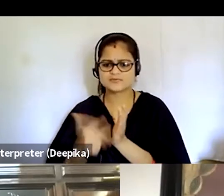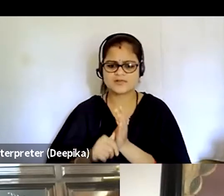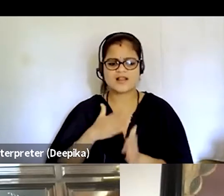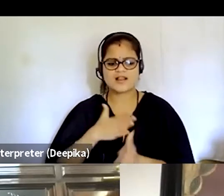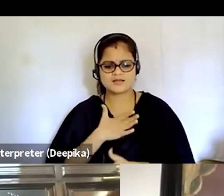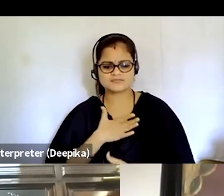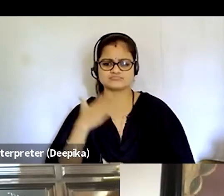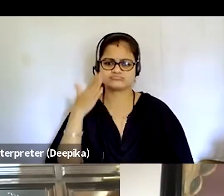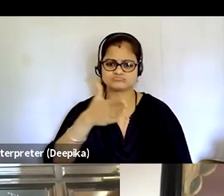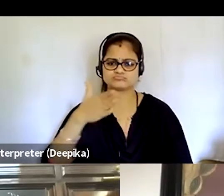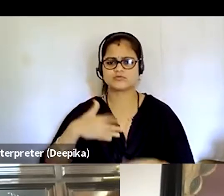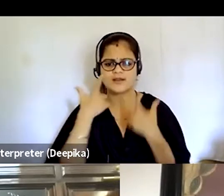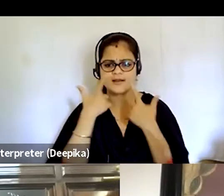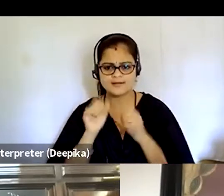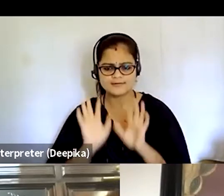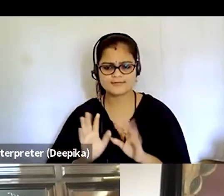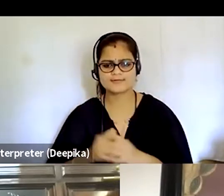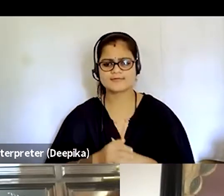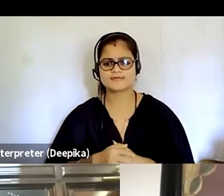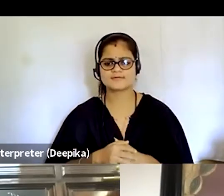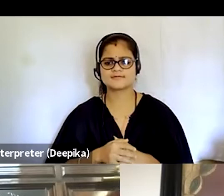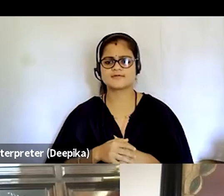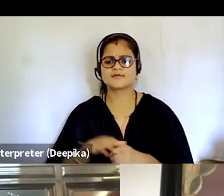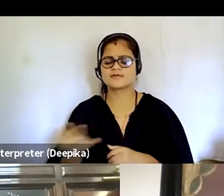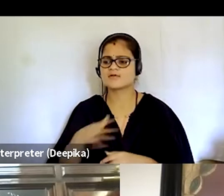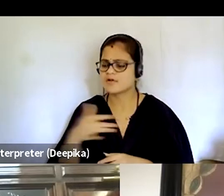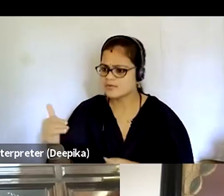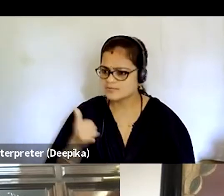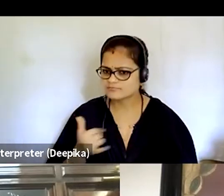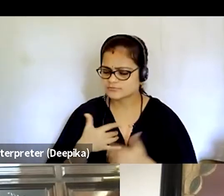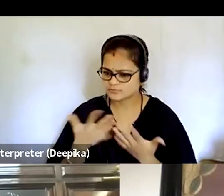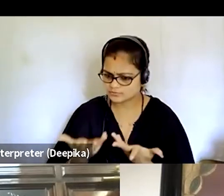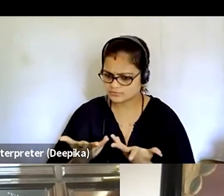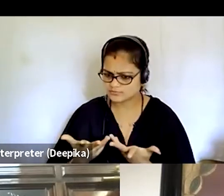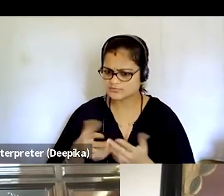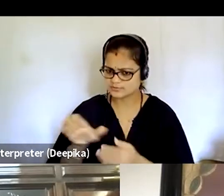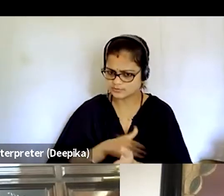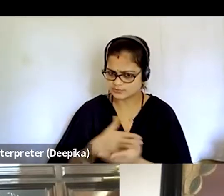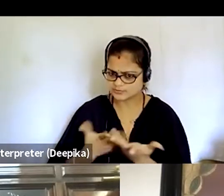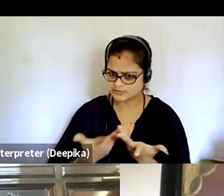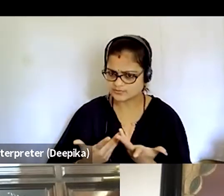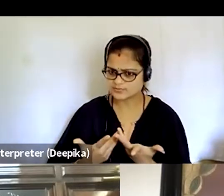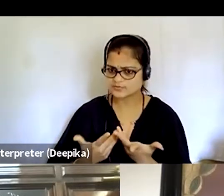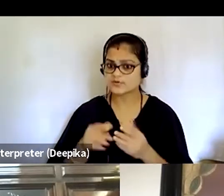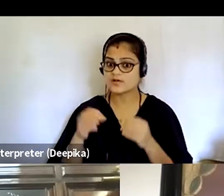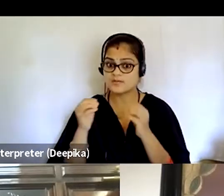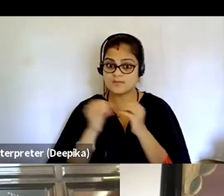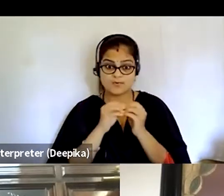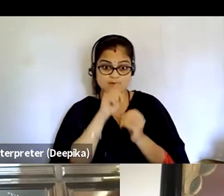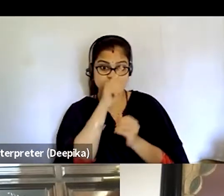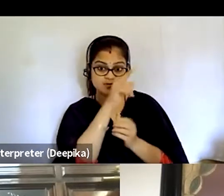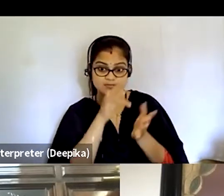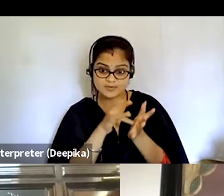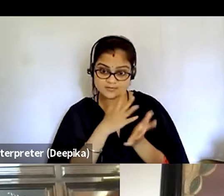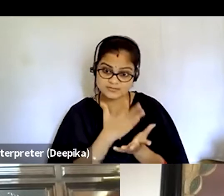a month, just on impulse. I'd pick up the phone and call, seasoned musicians, senior musicians in Bombay, who I